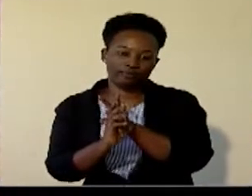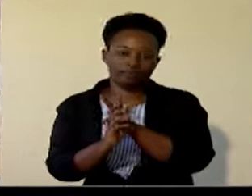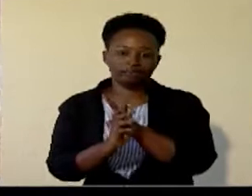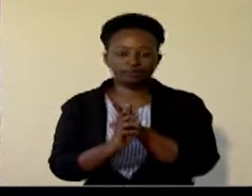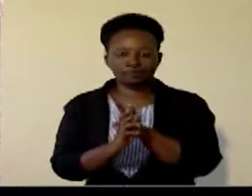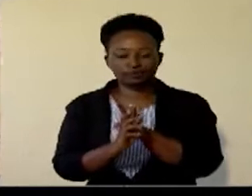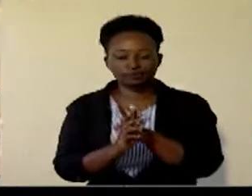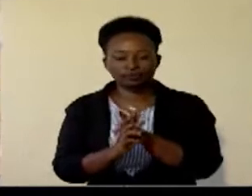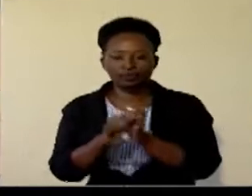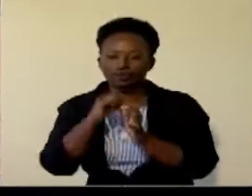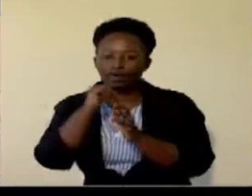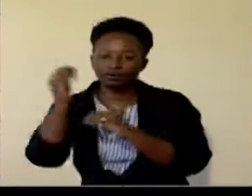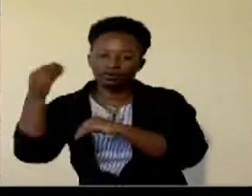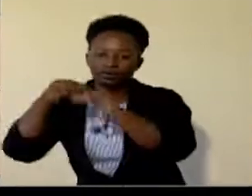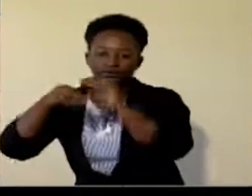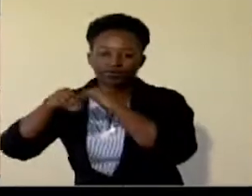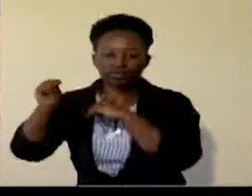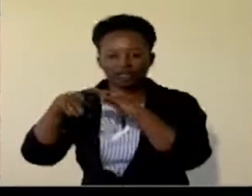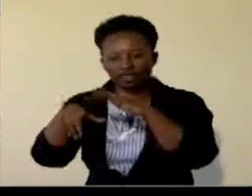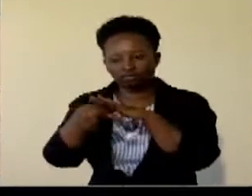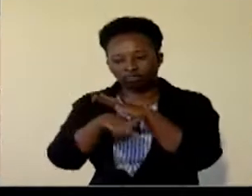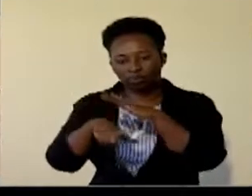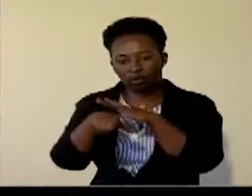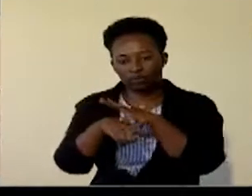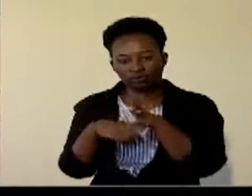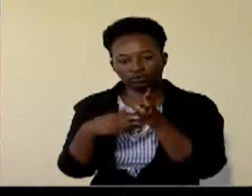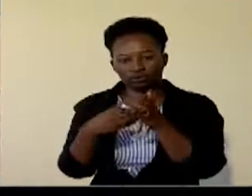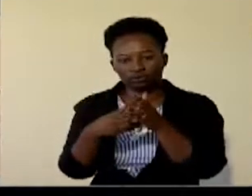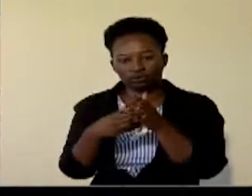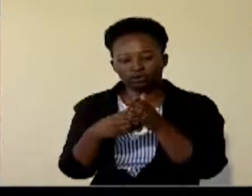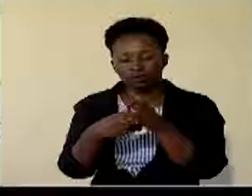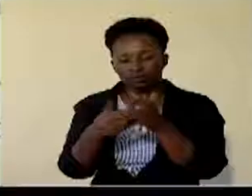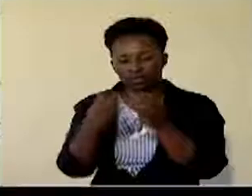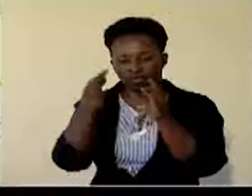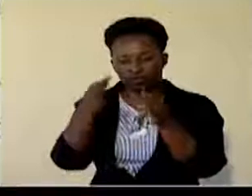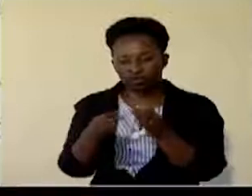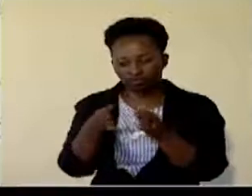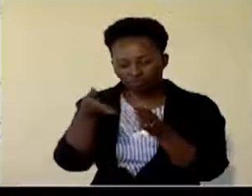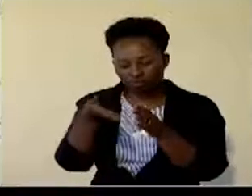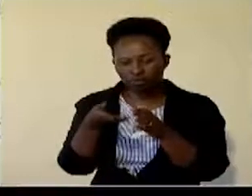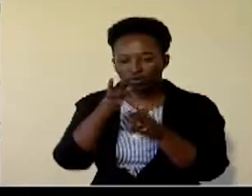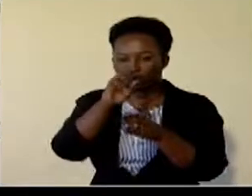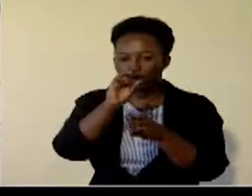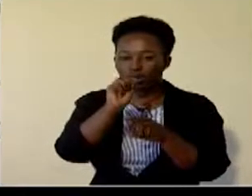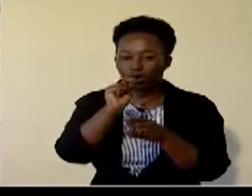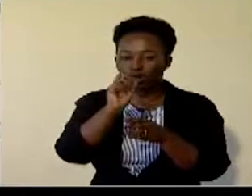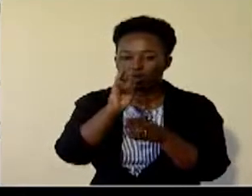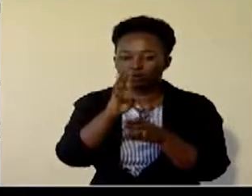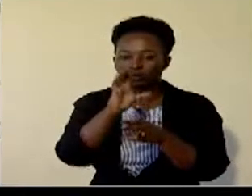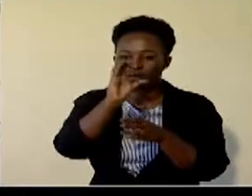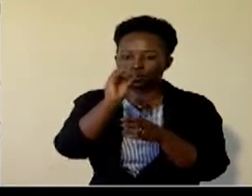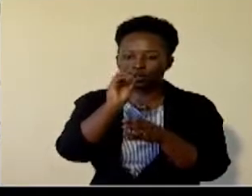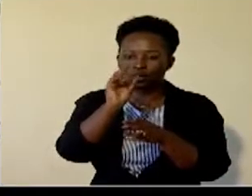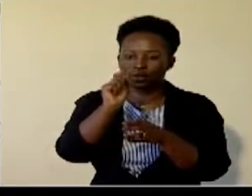of exporting raw cotton to other countries, it is better we establish industries and